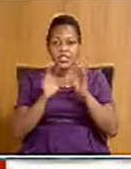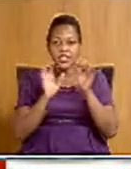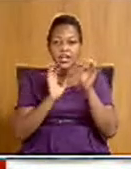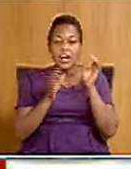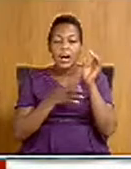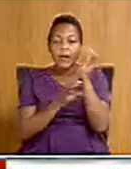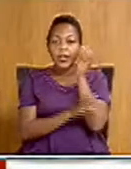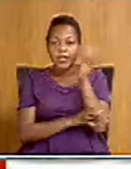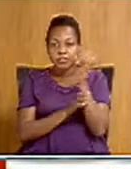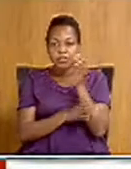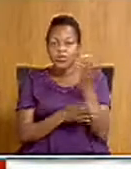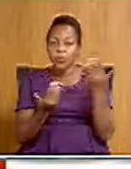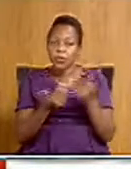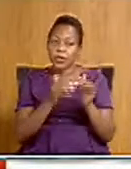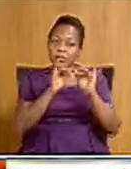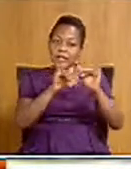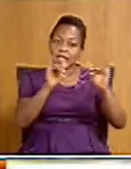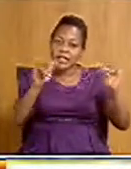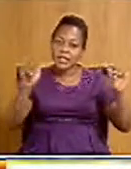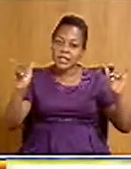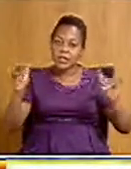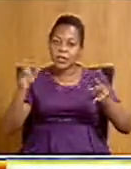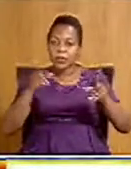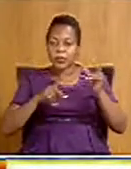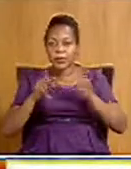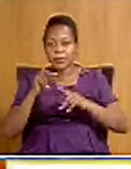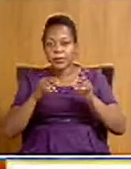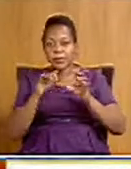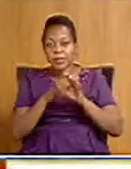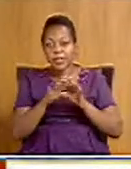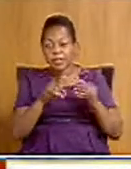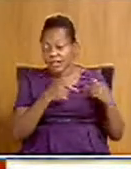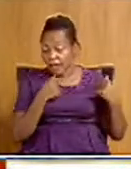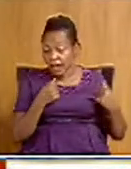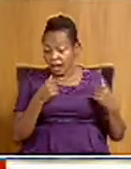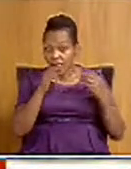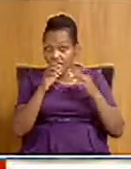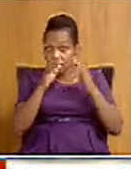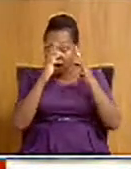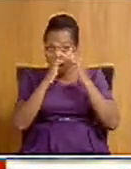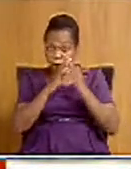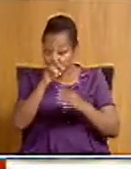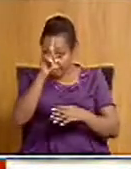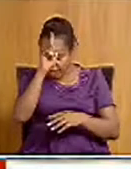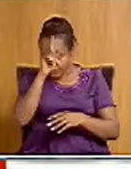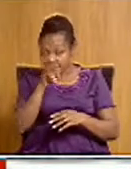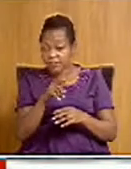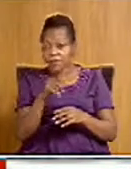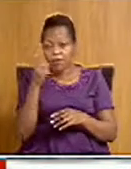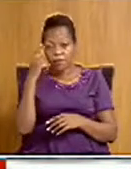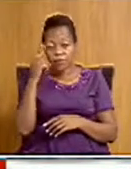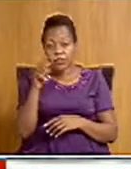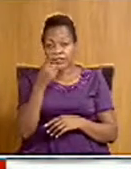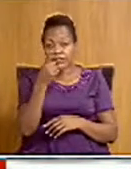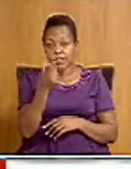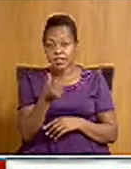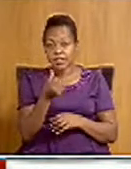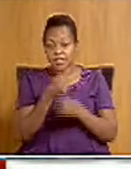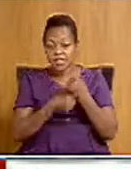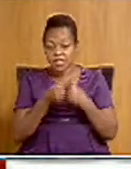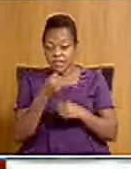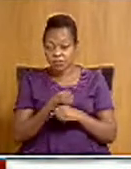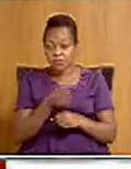where we lived with the people in their hearts in those days for much of the 16 years of